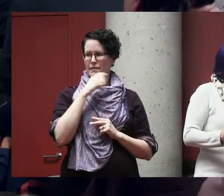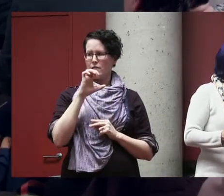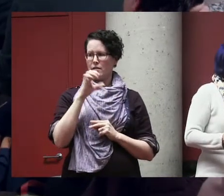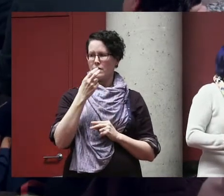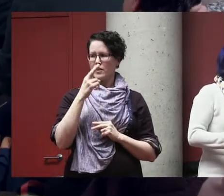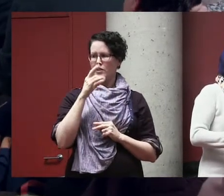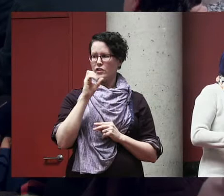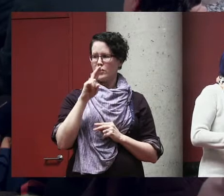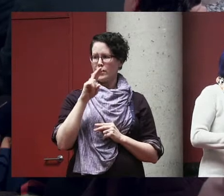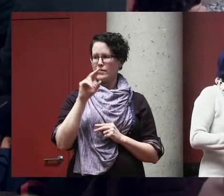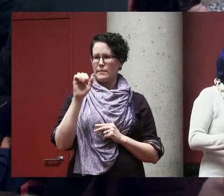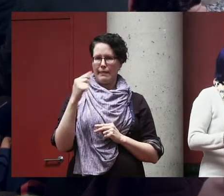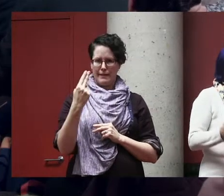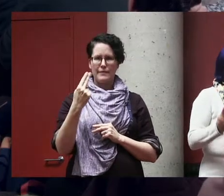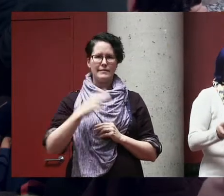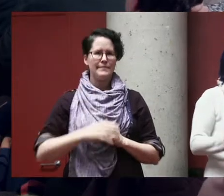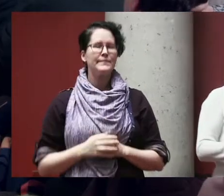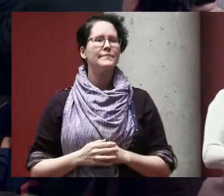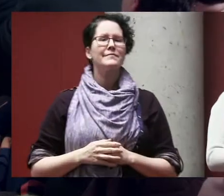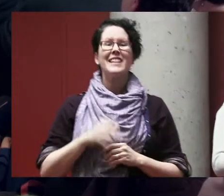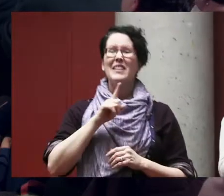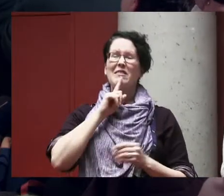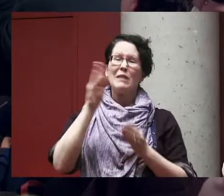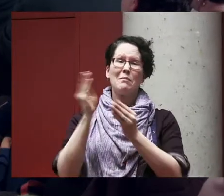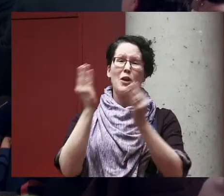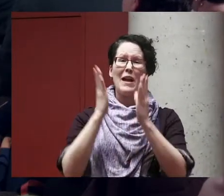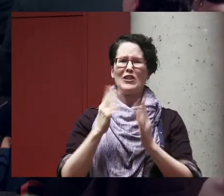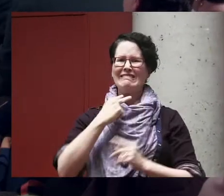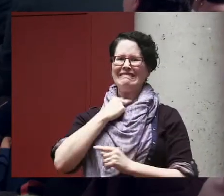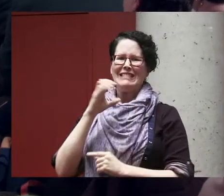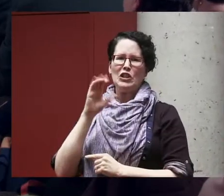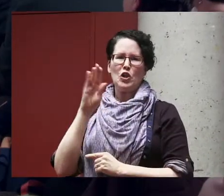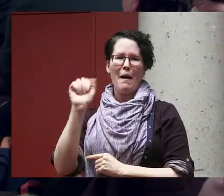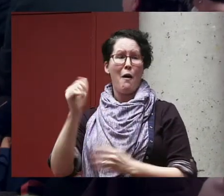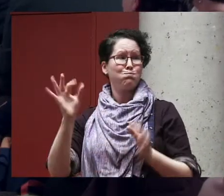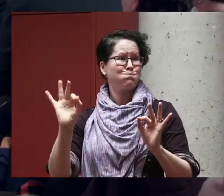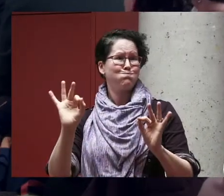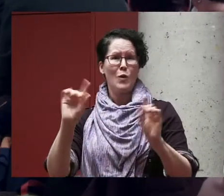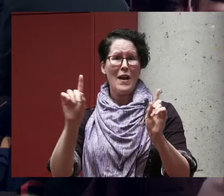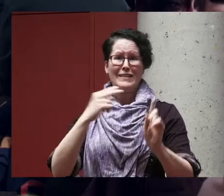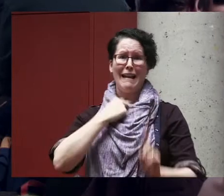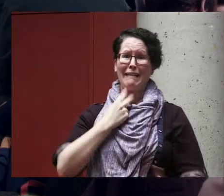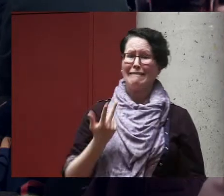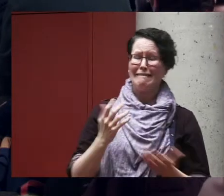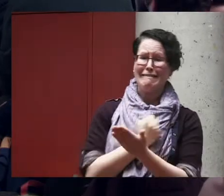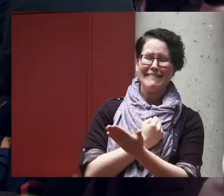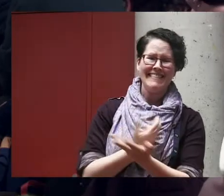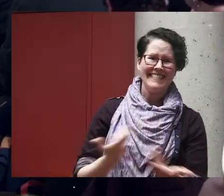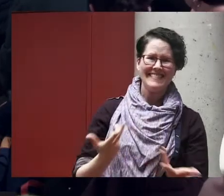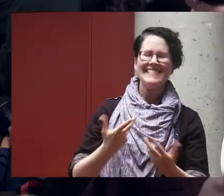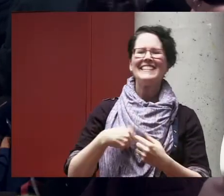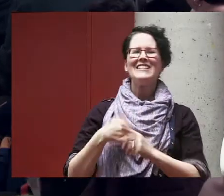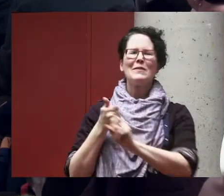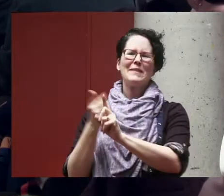The real moderator, Stephen Kimball, unfortunately was stuck in Cuba. I guess it's a good place to be stuck in if you're going to be stuck. And so he